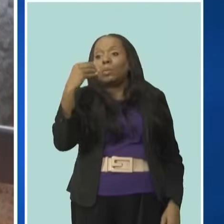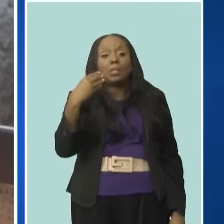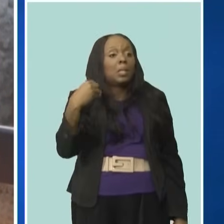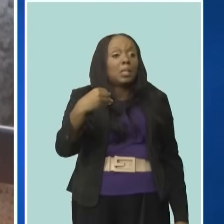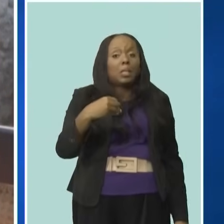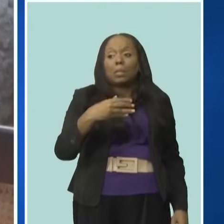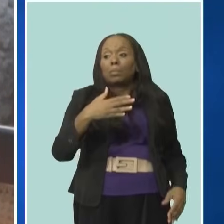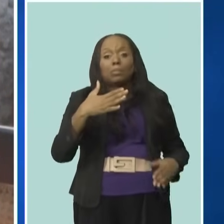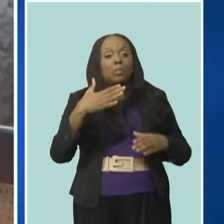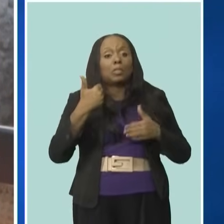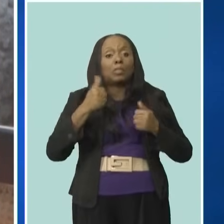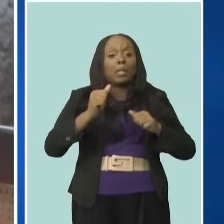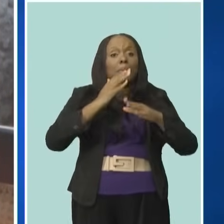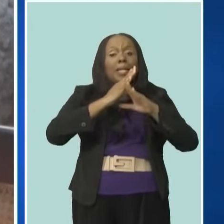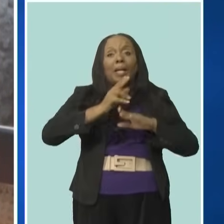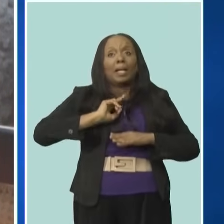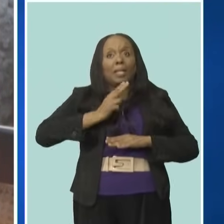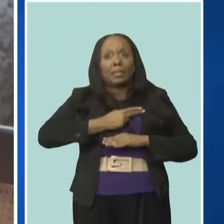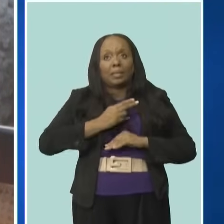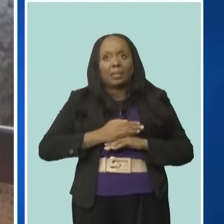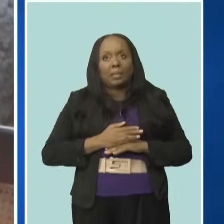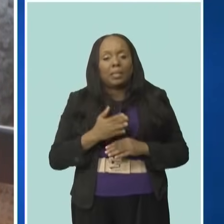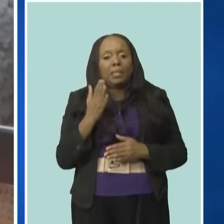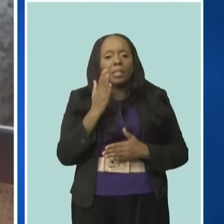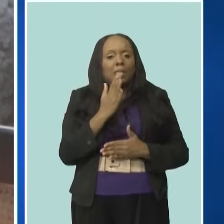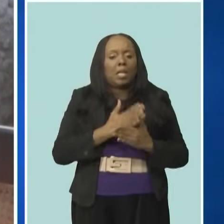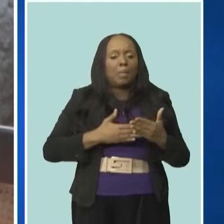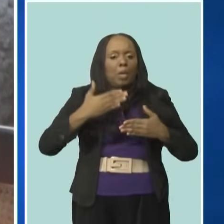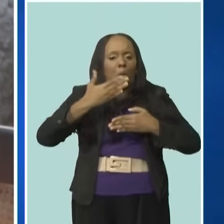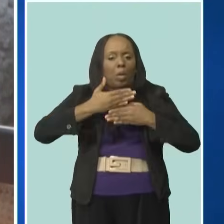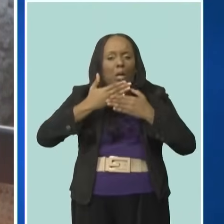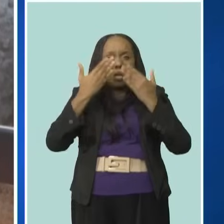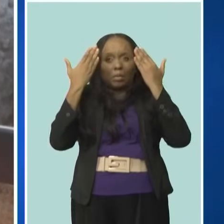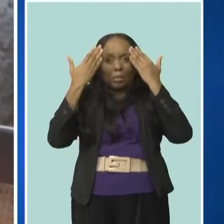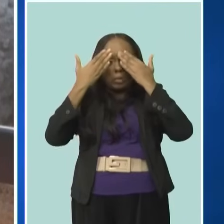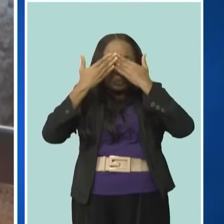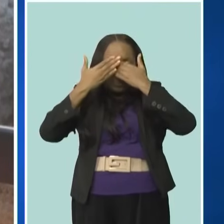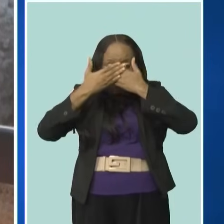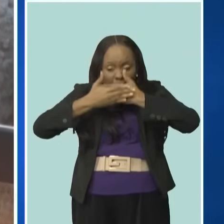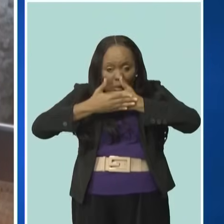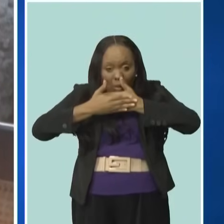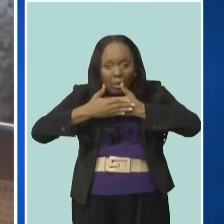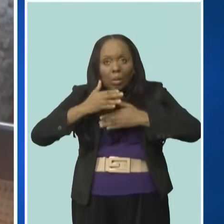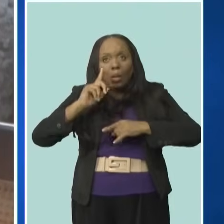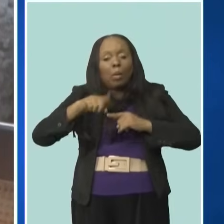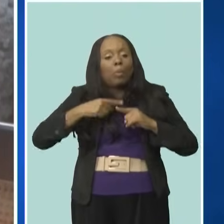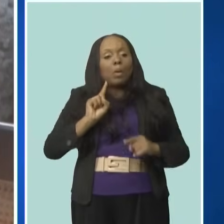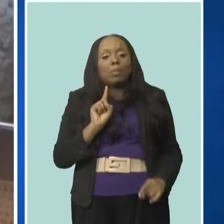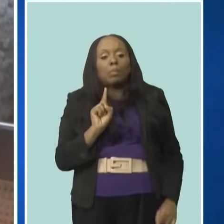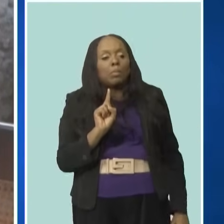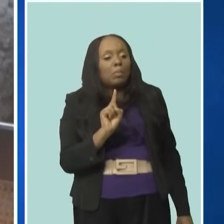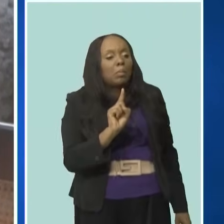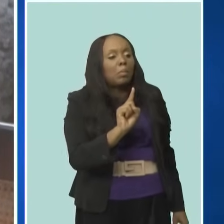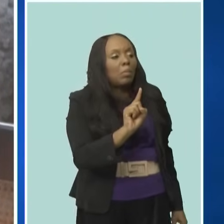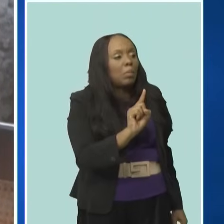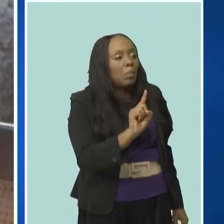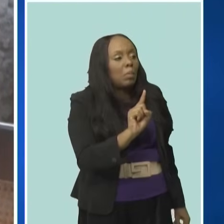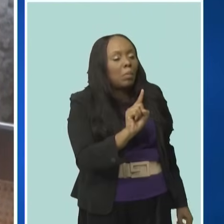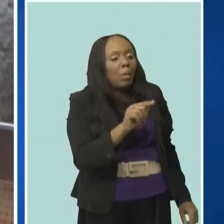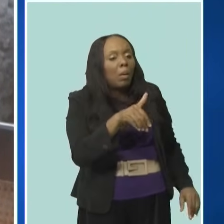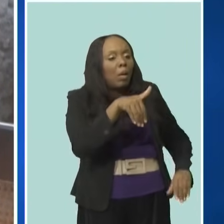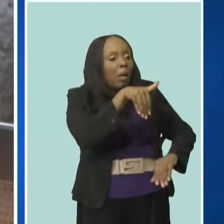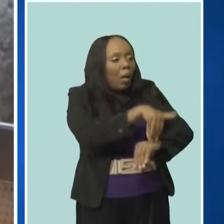us, some of these windows are too dark. And when we approach a vehicle in the dead of the